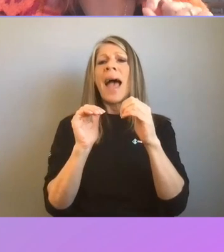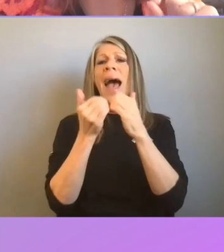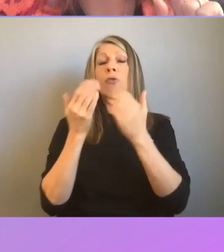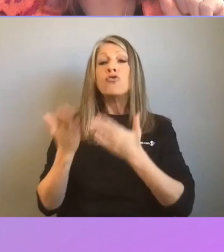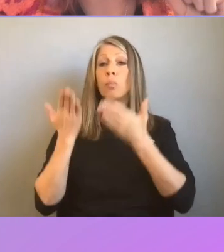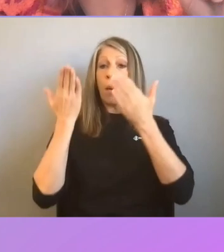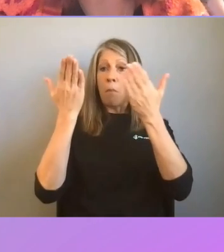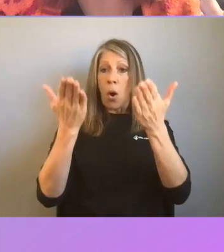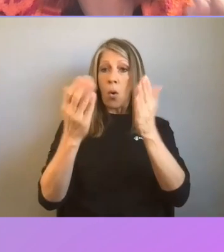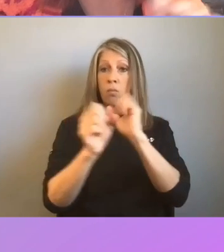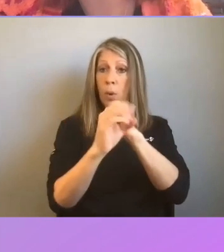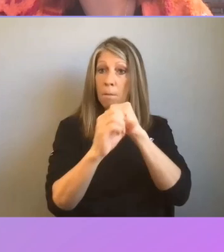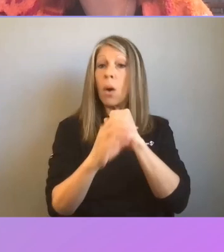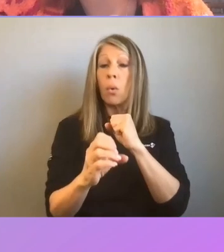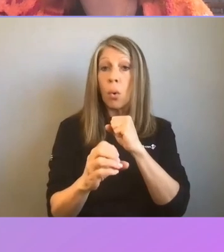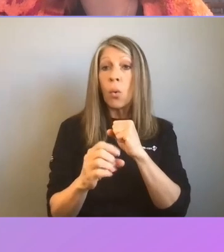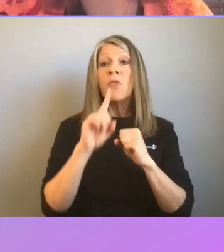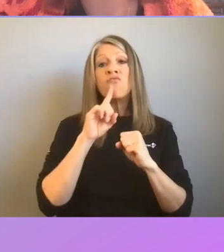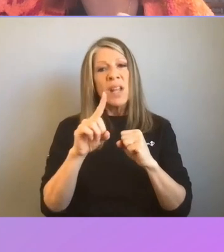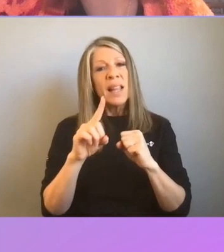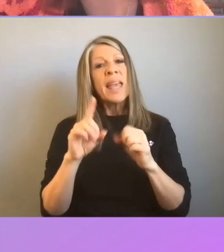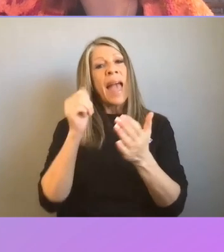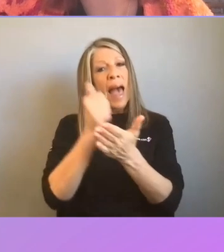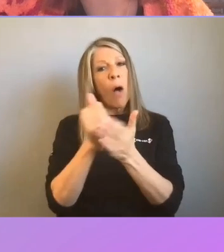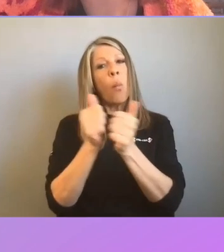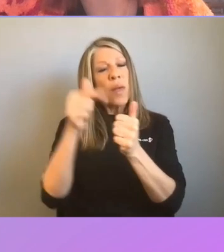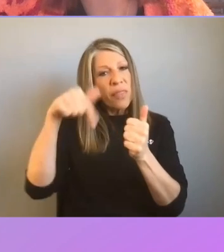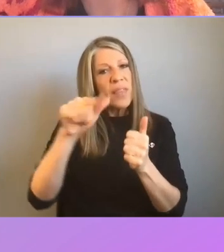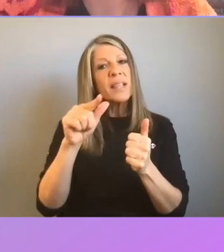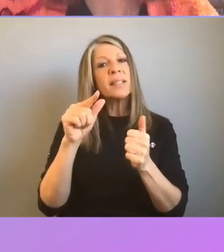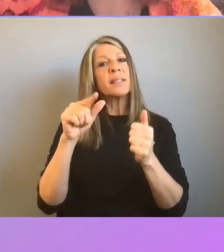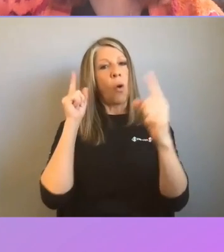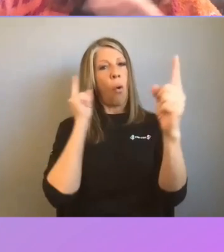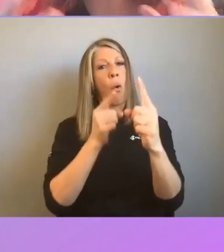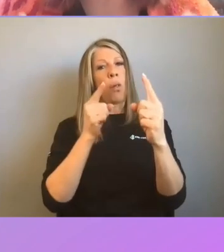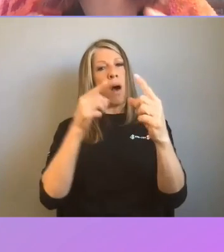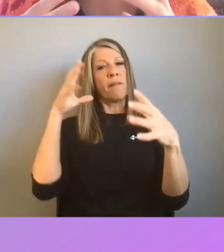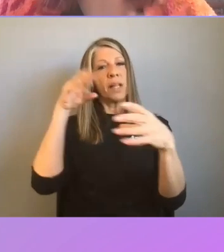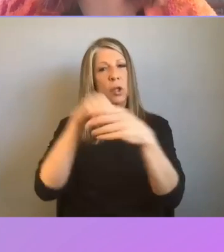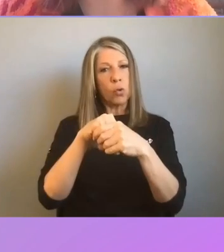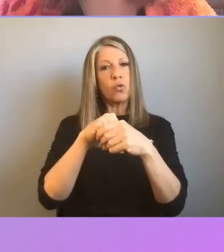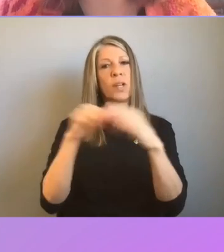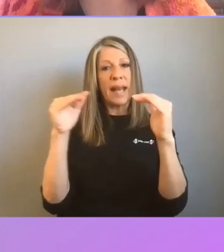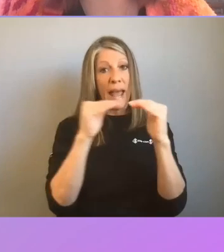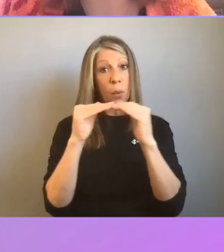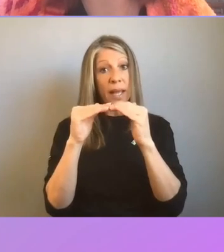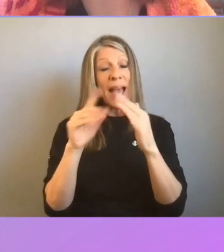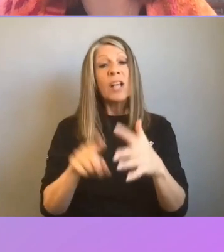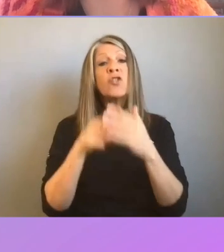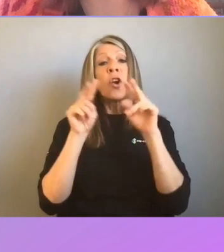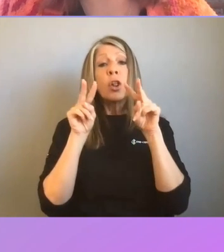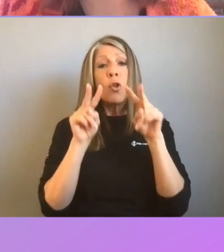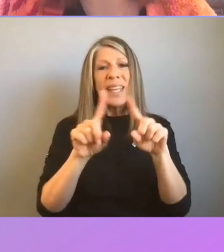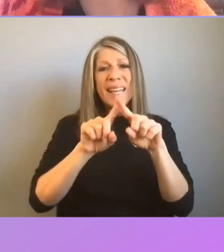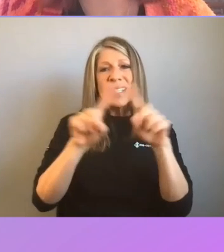promote and contribute to this mission of inclusion and digital equity. So I started looking at all the various kinds